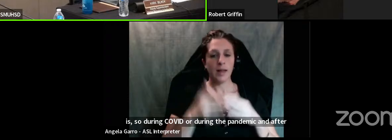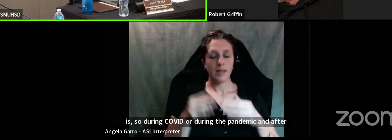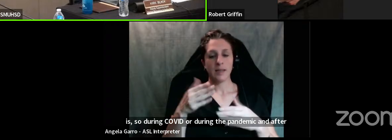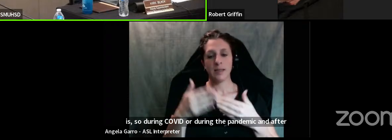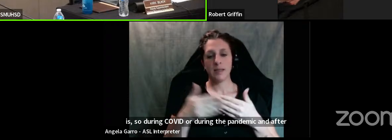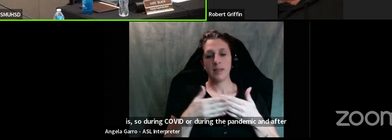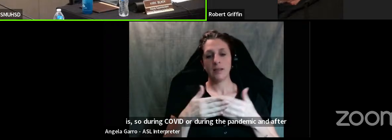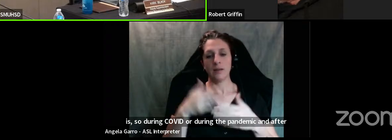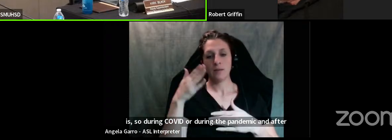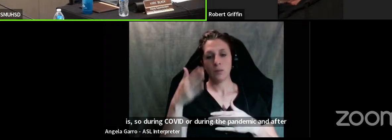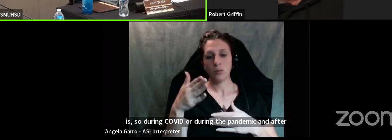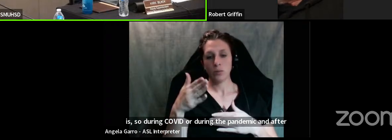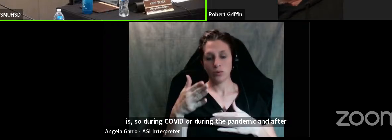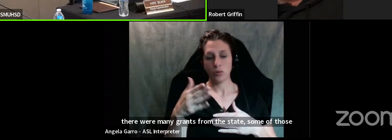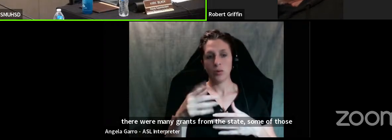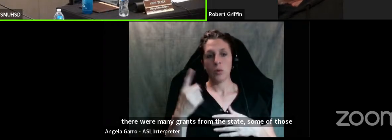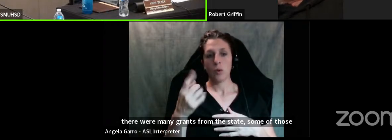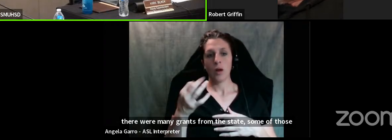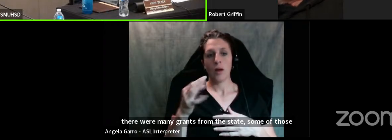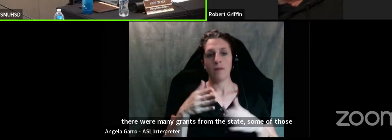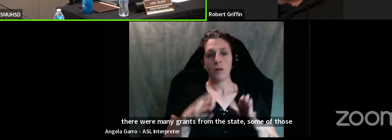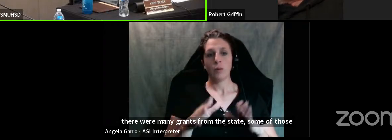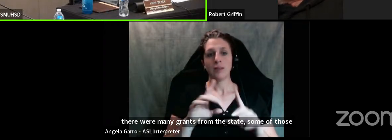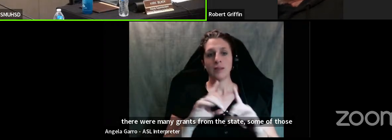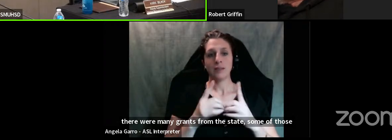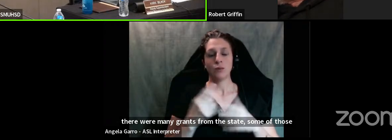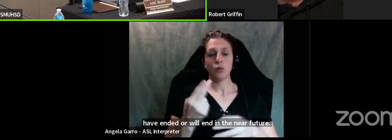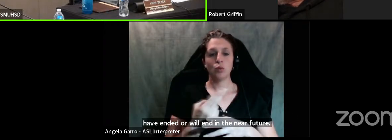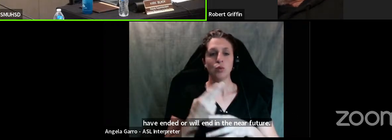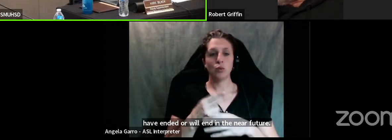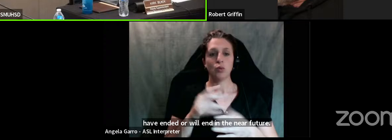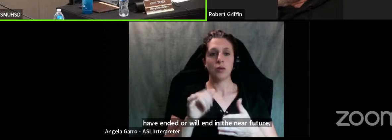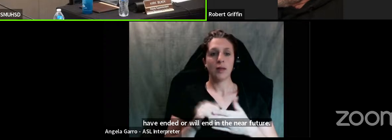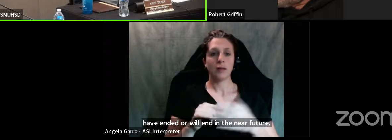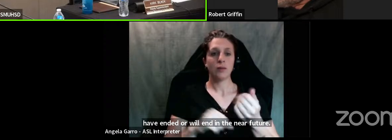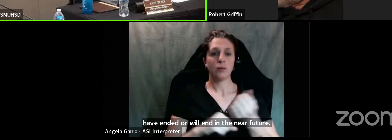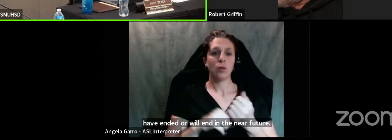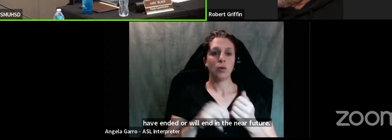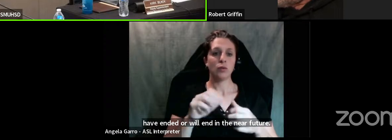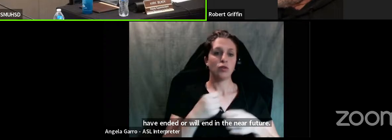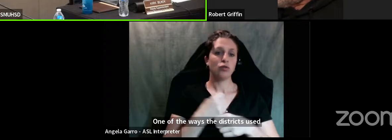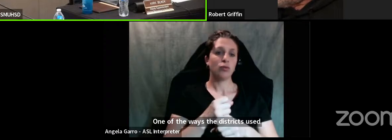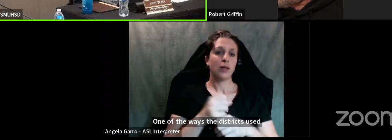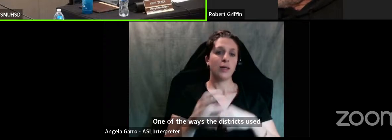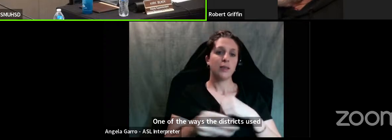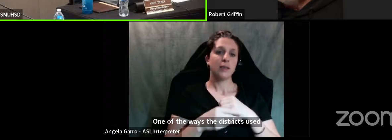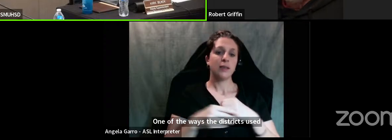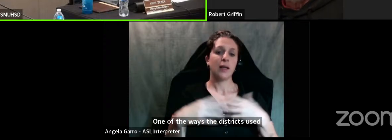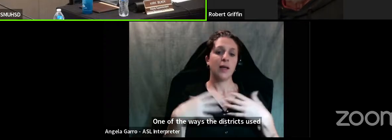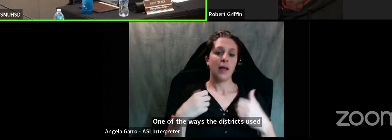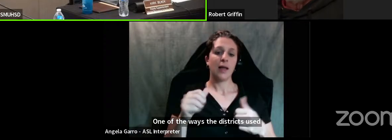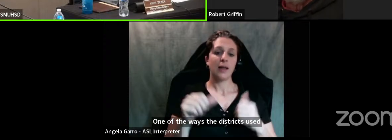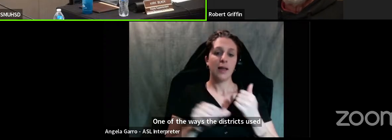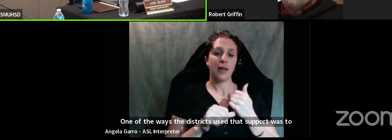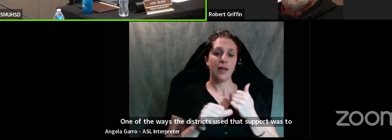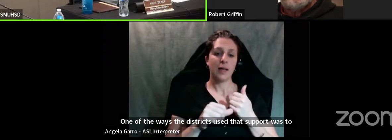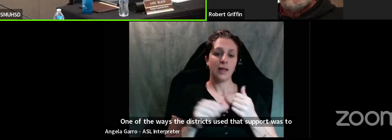future. One of the ways the district used that support was to create additional health aid positions.